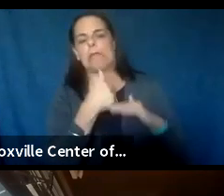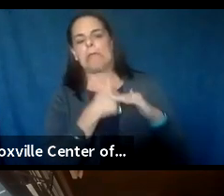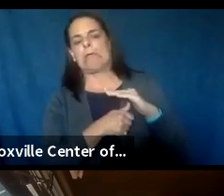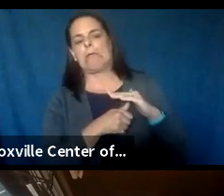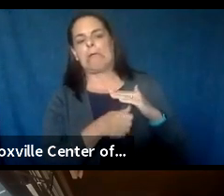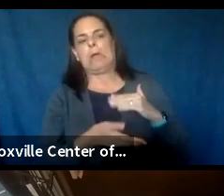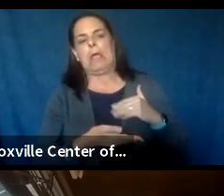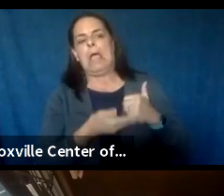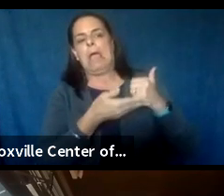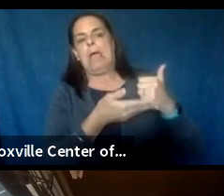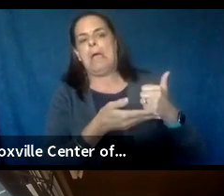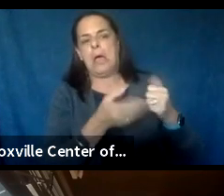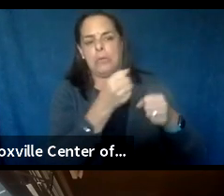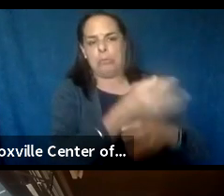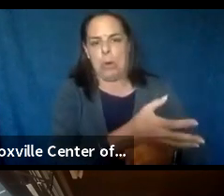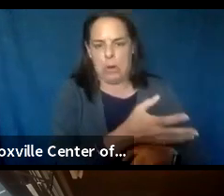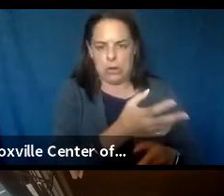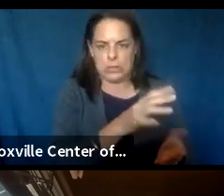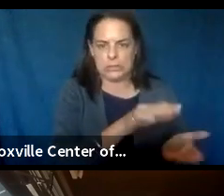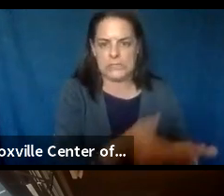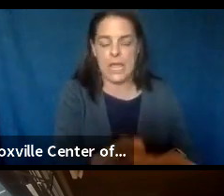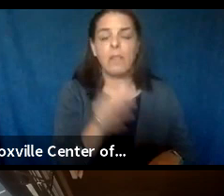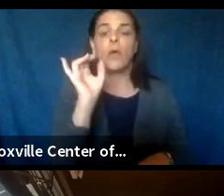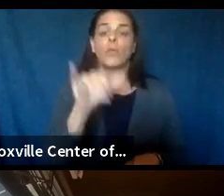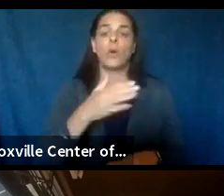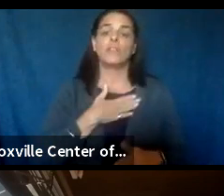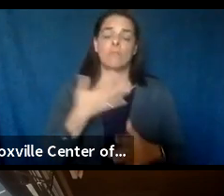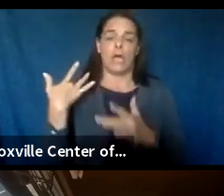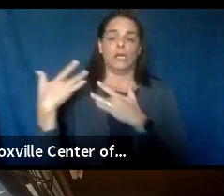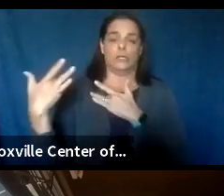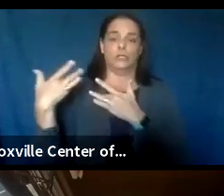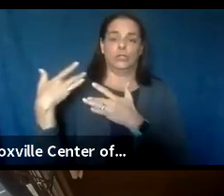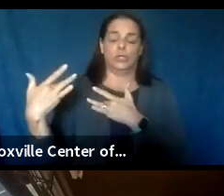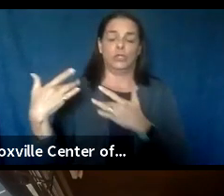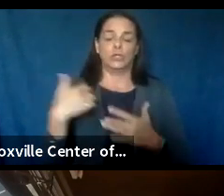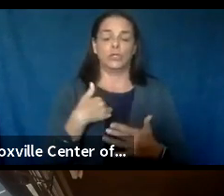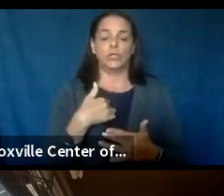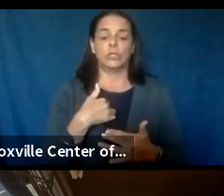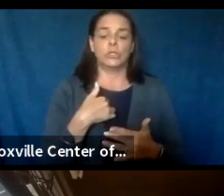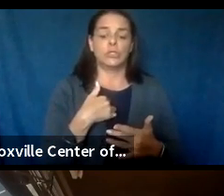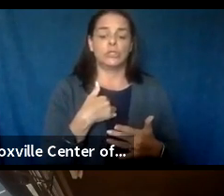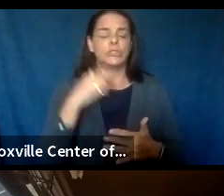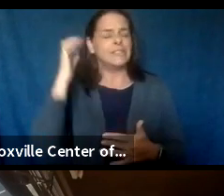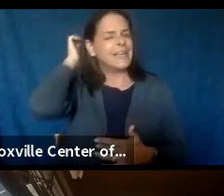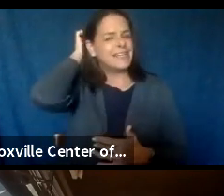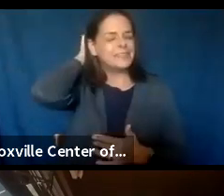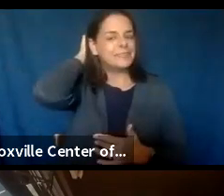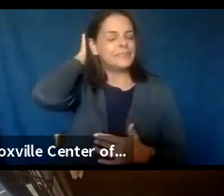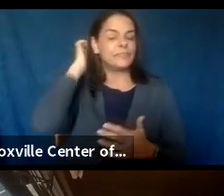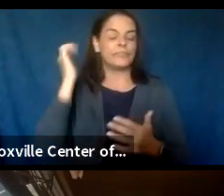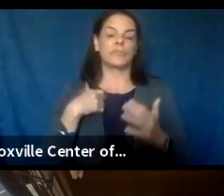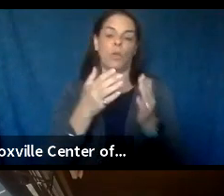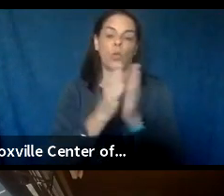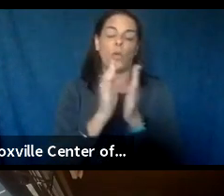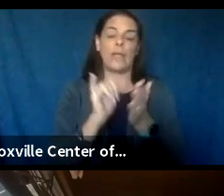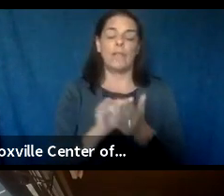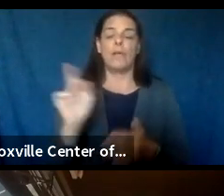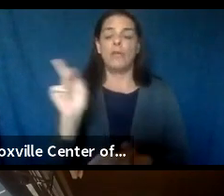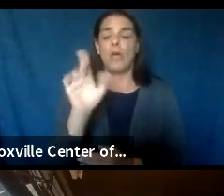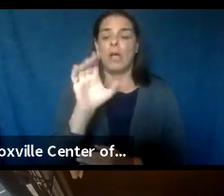factor. Those are concerns that I have. I would request that the Knox County Health